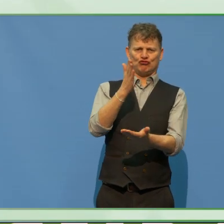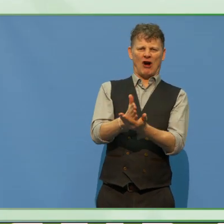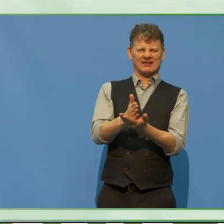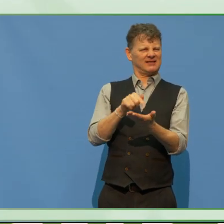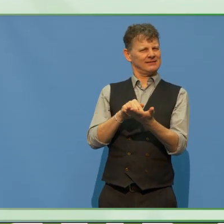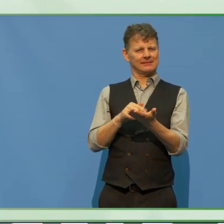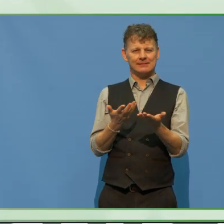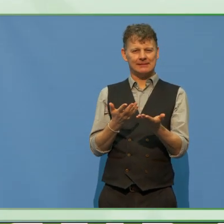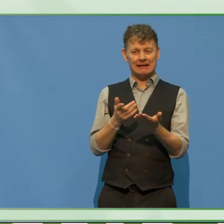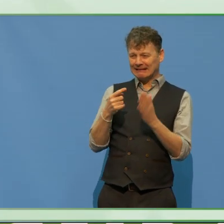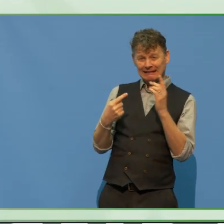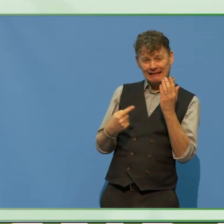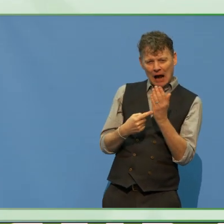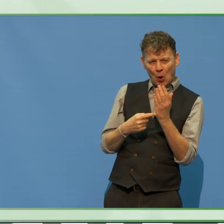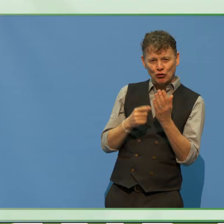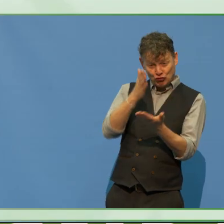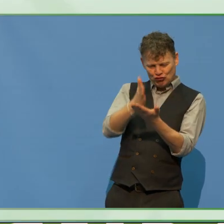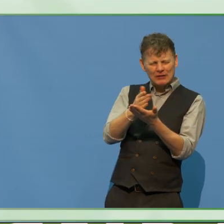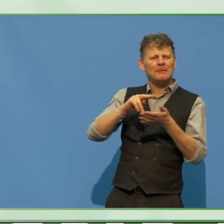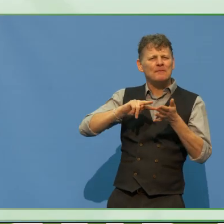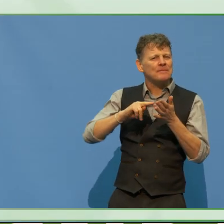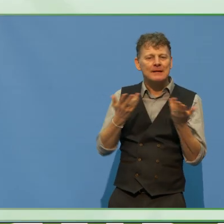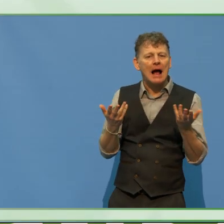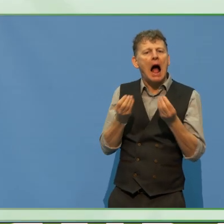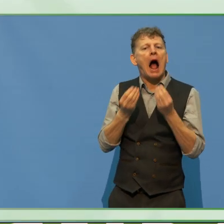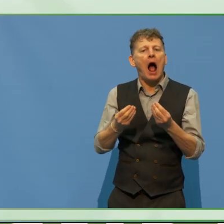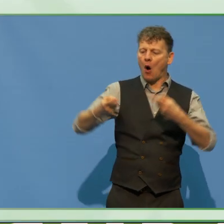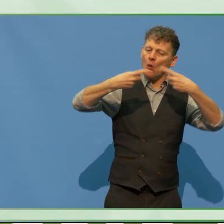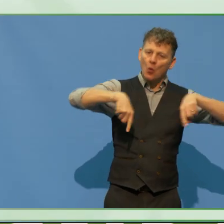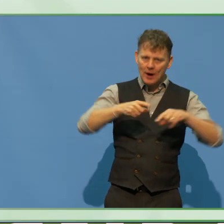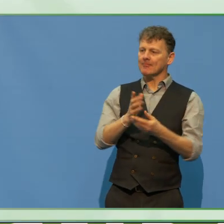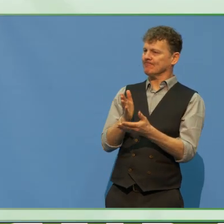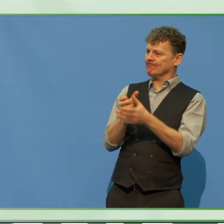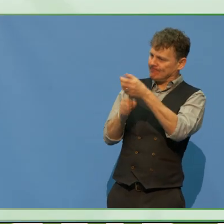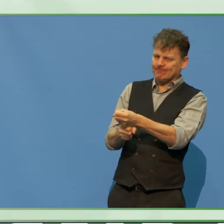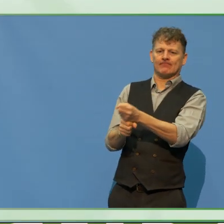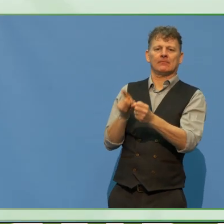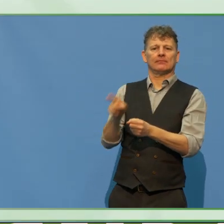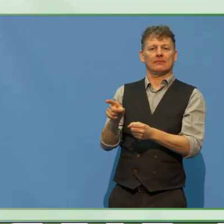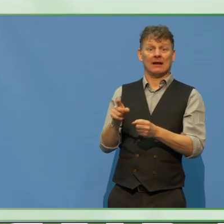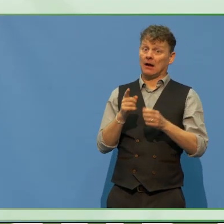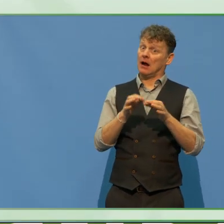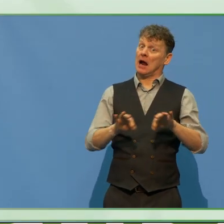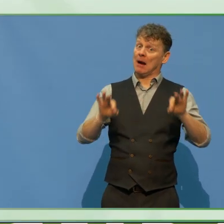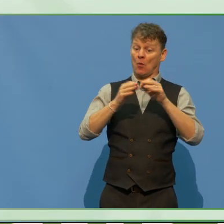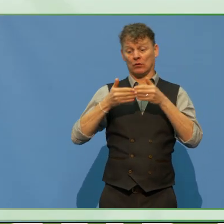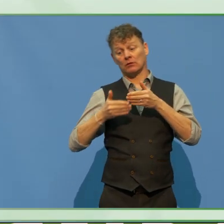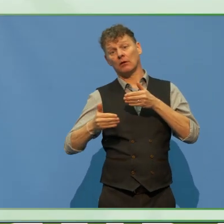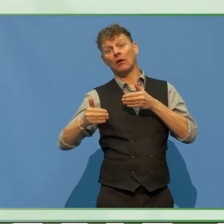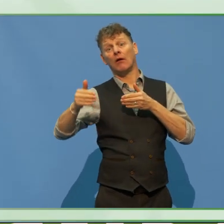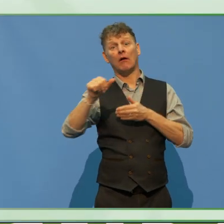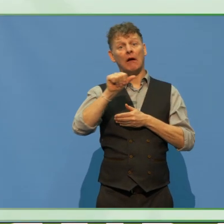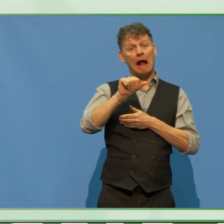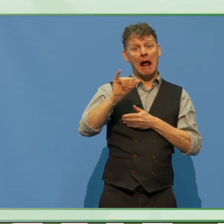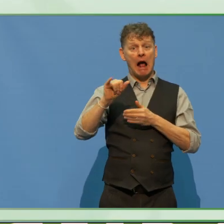trustworthy technology. I think this is an important thing in the era that we are in as AI and technology is